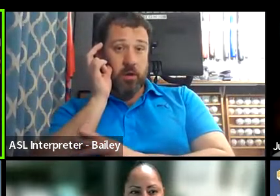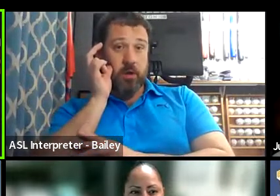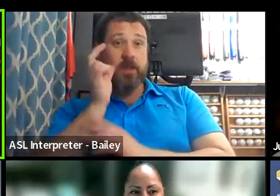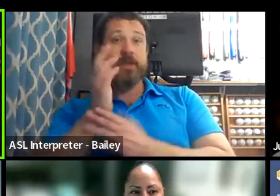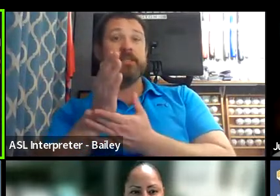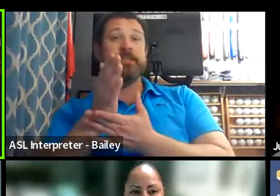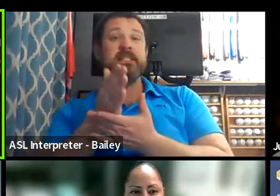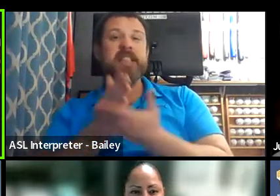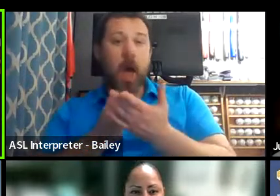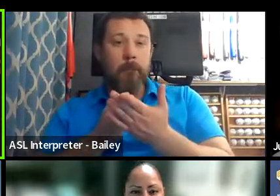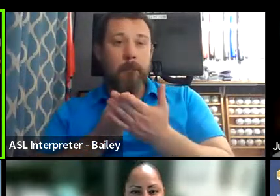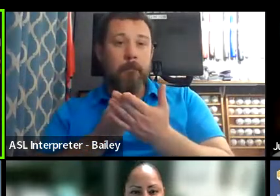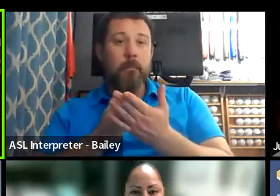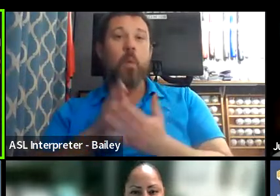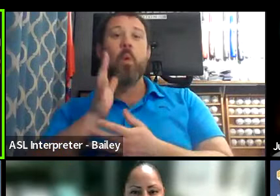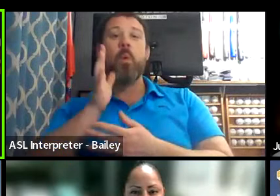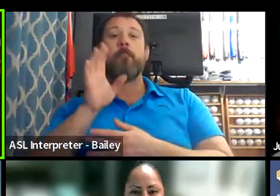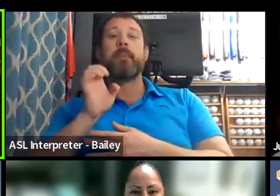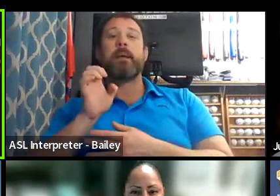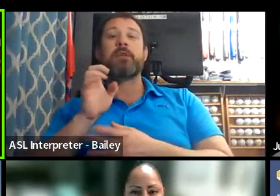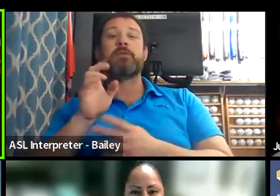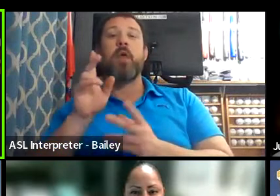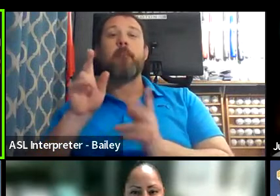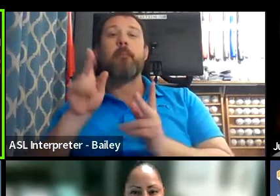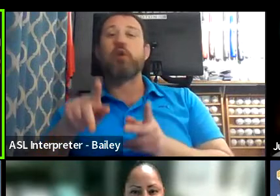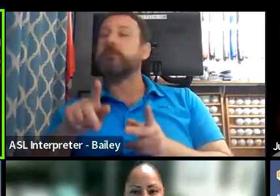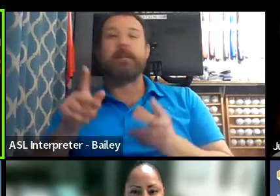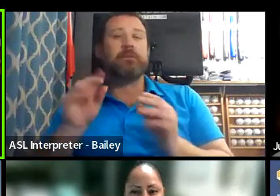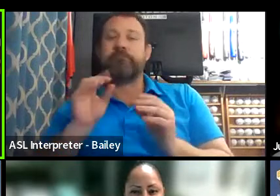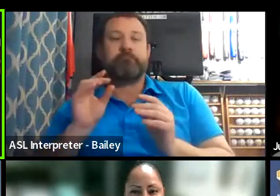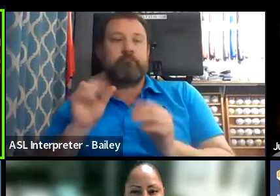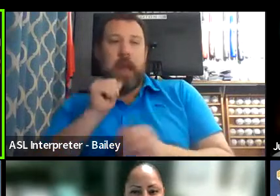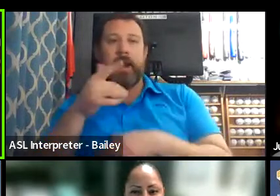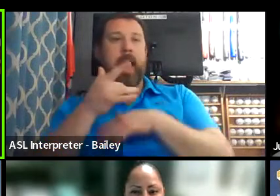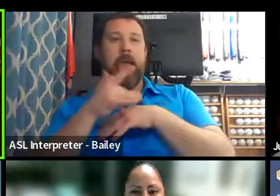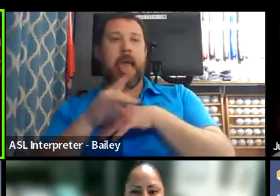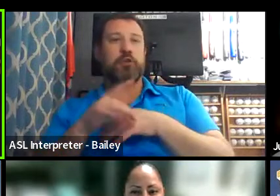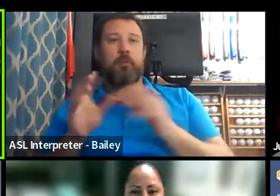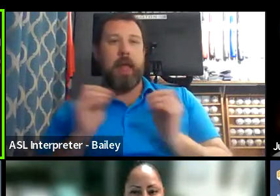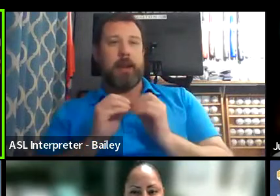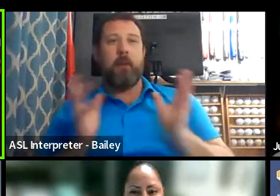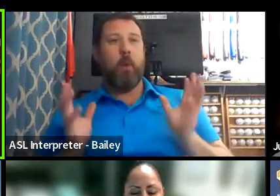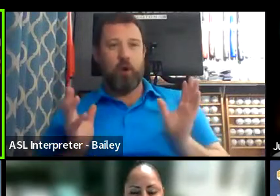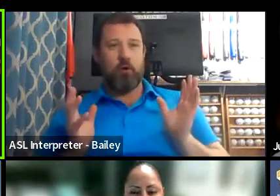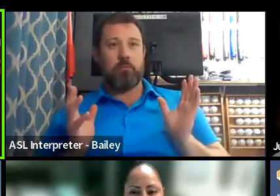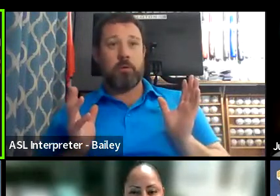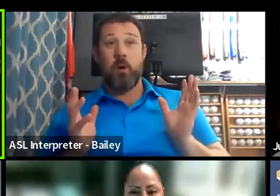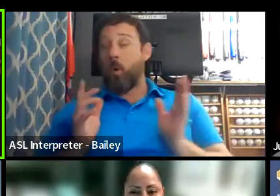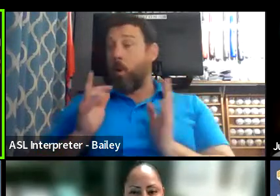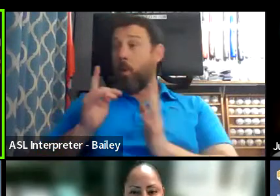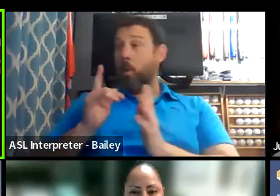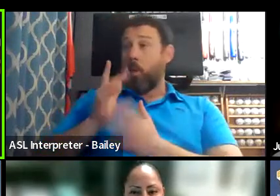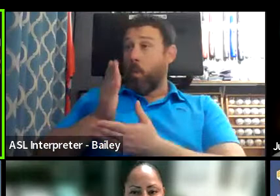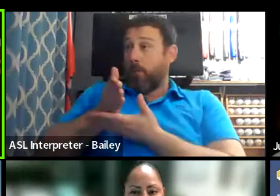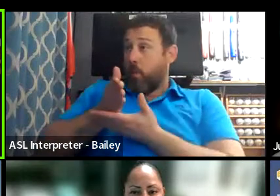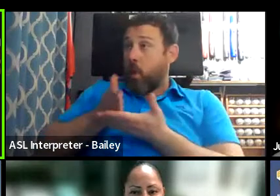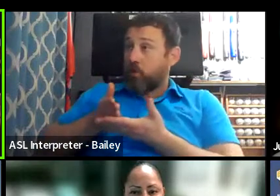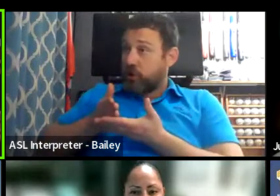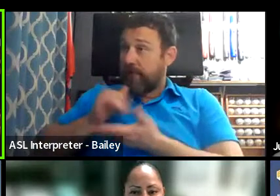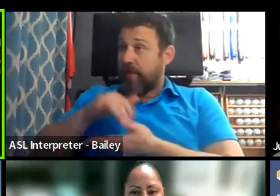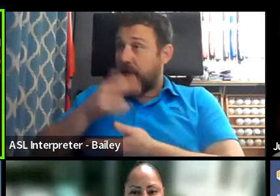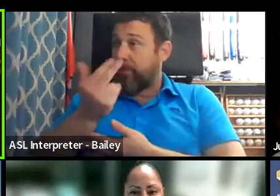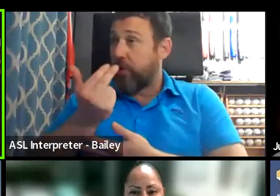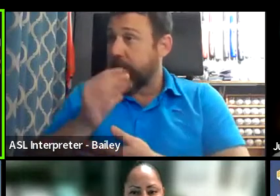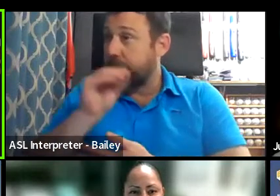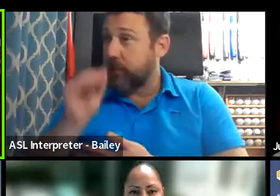some of it will be because a person is no longer eligible. I don't know what portion of the 13% that is, but then let's say